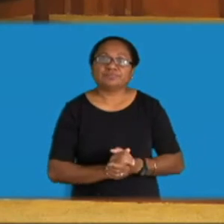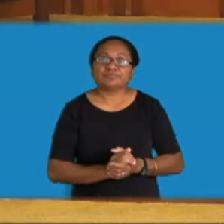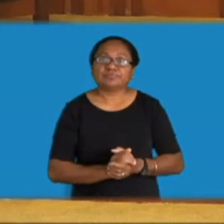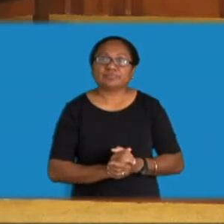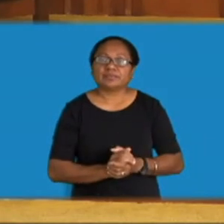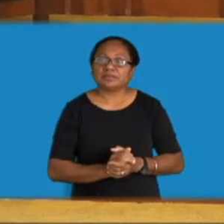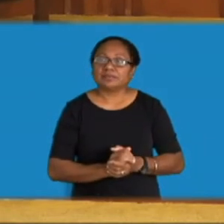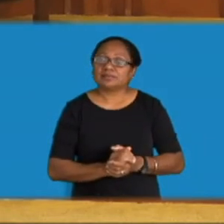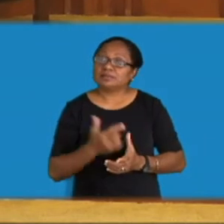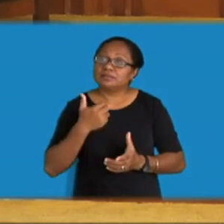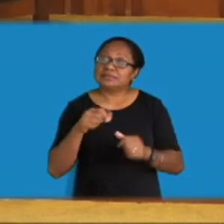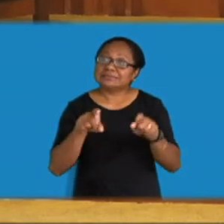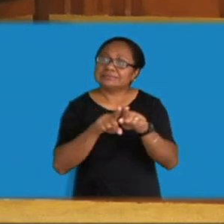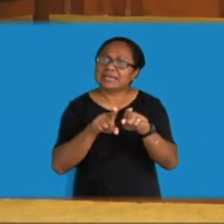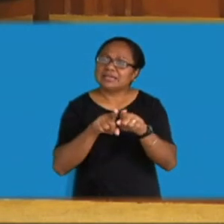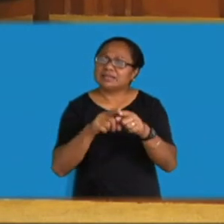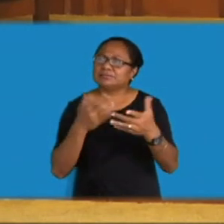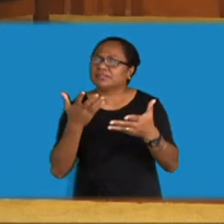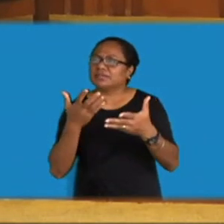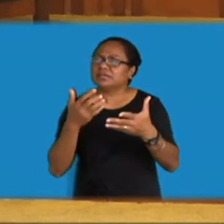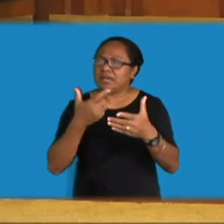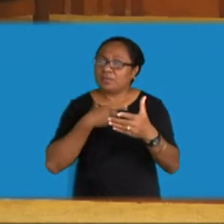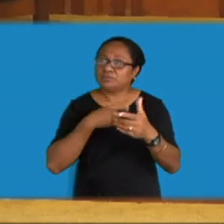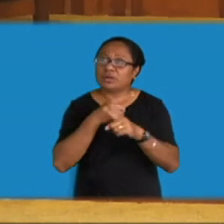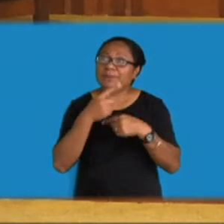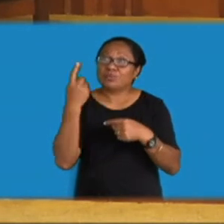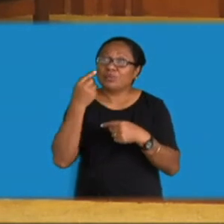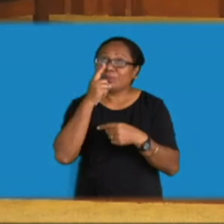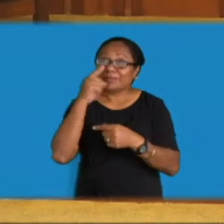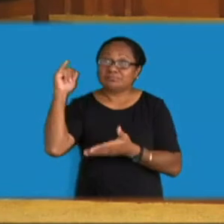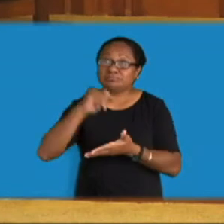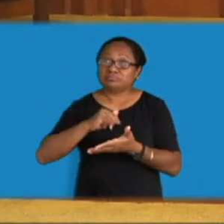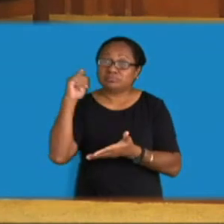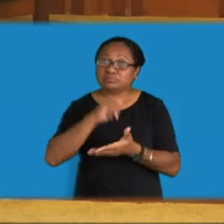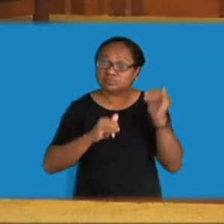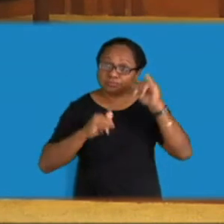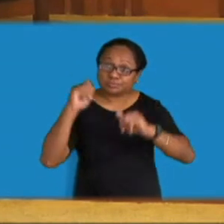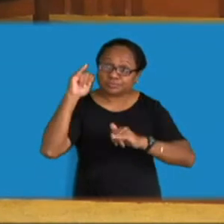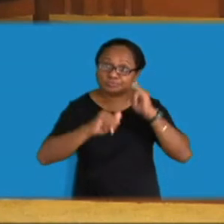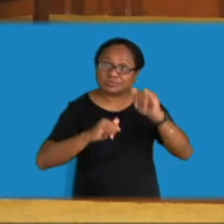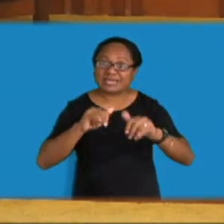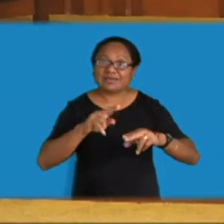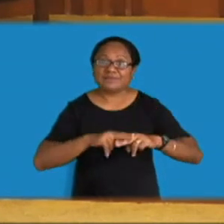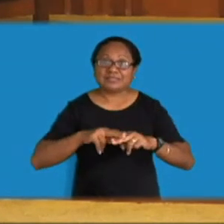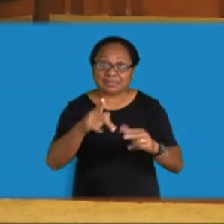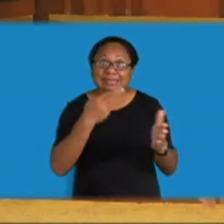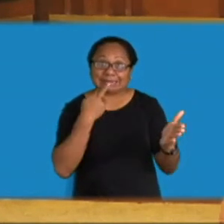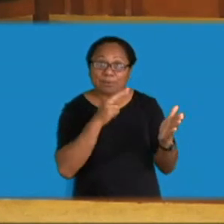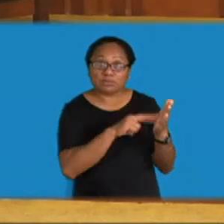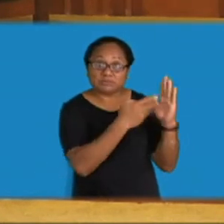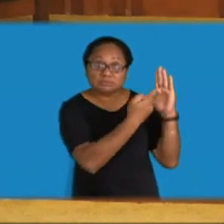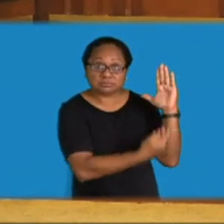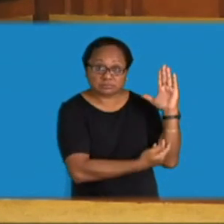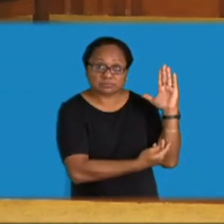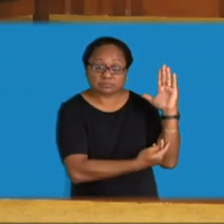cruise visitor arriving in our country. There are reports, Madam Speaker, which